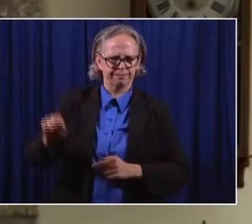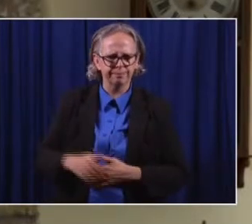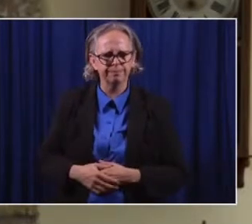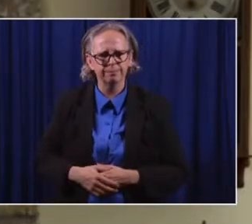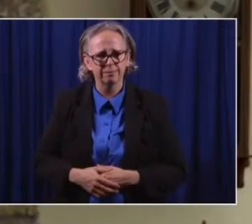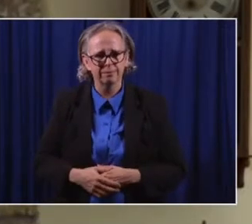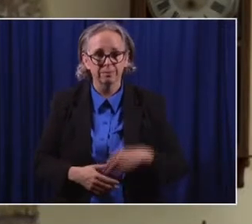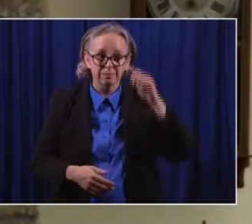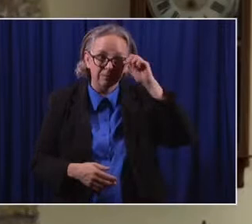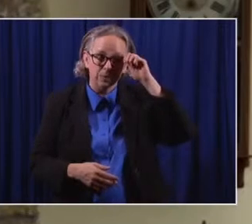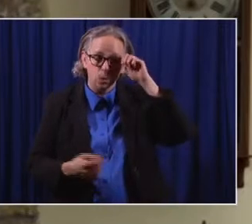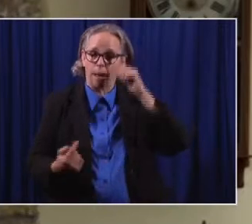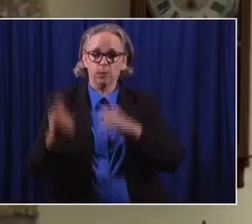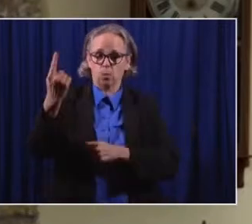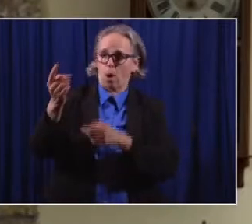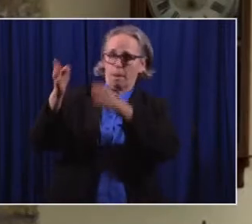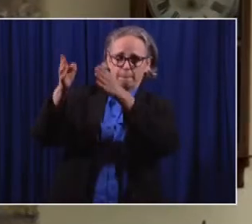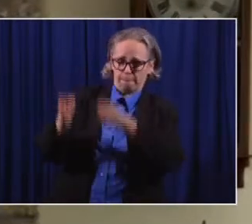bring in here in a moment.